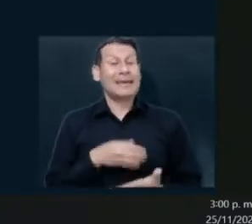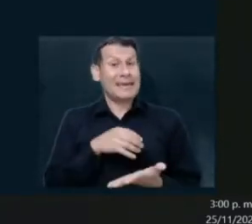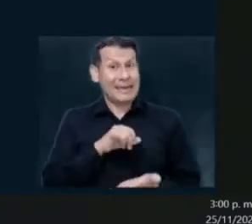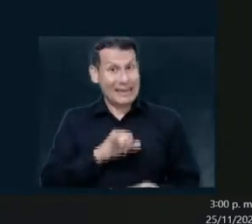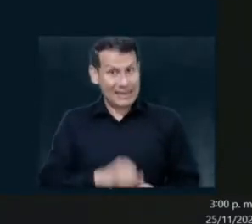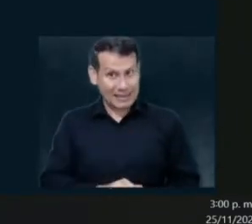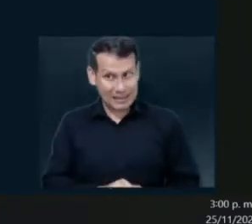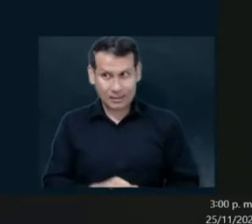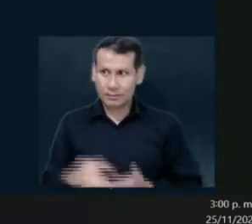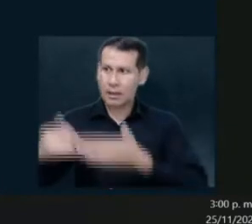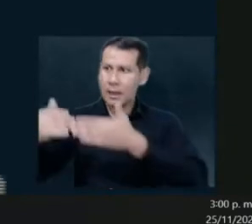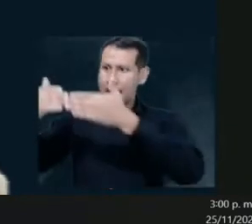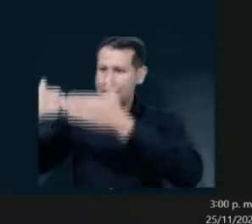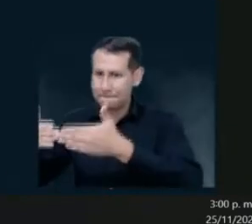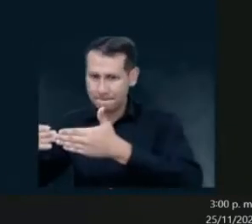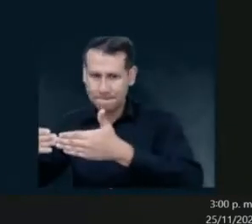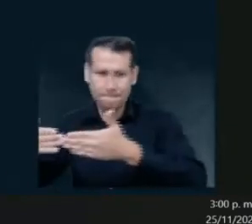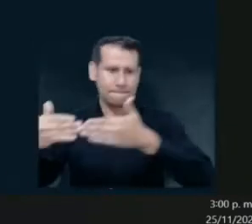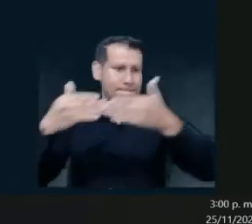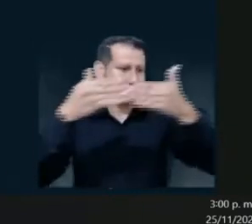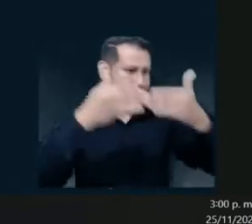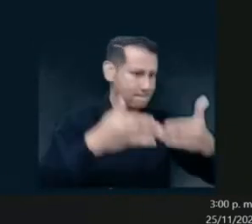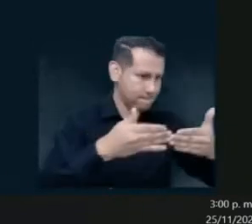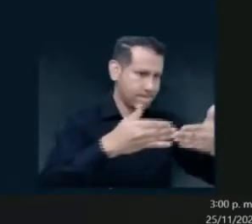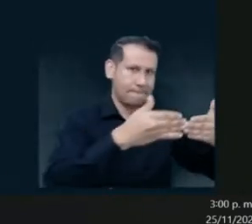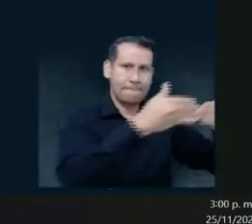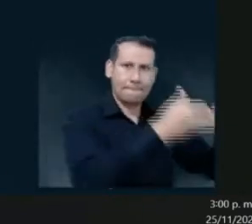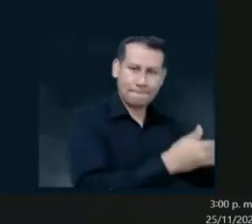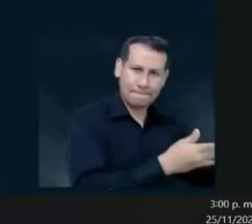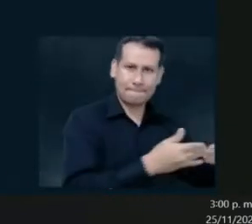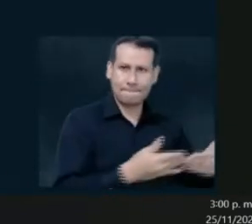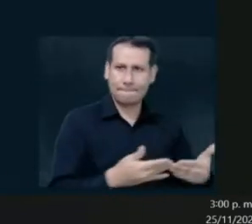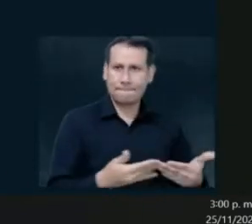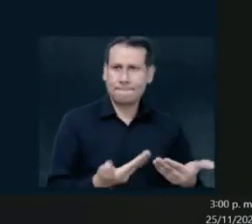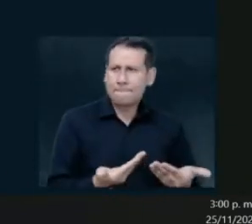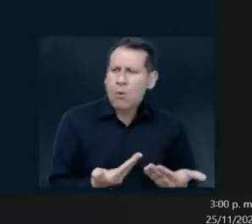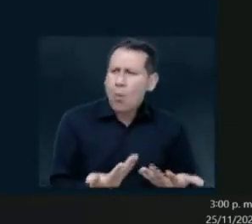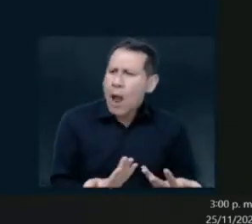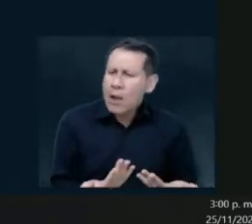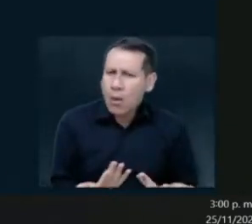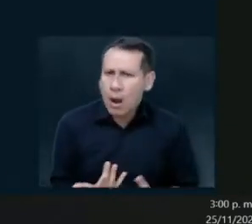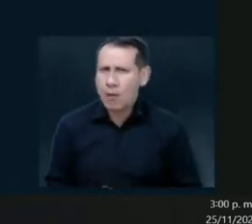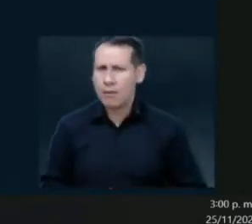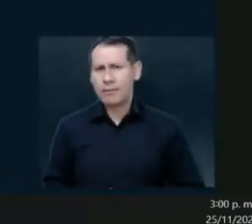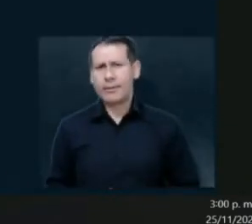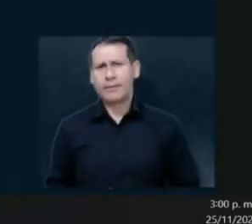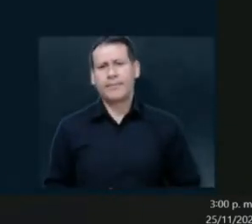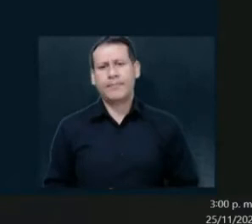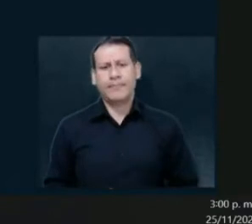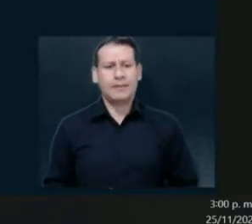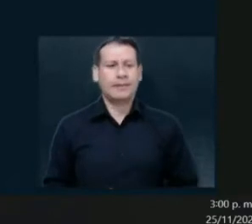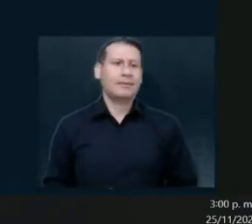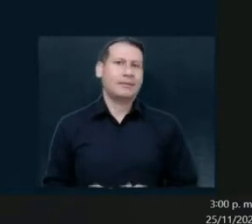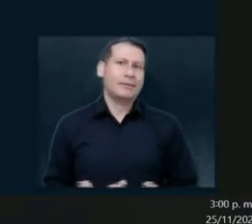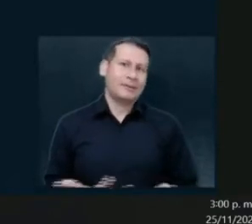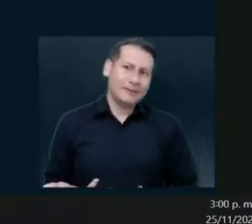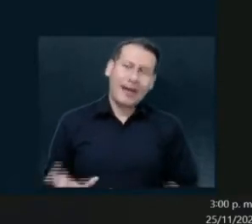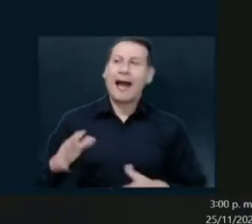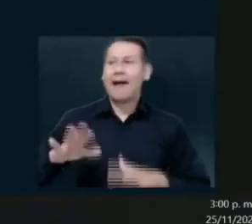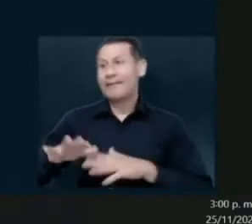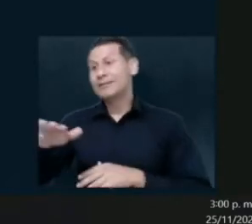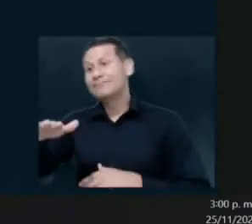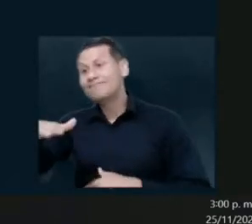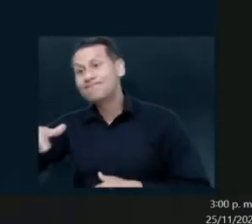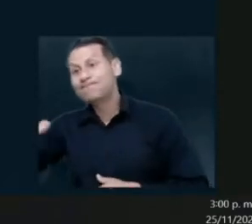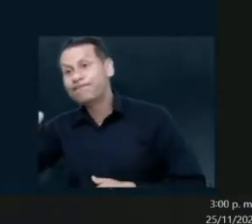So we have to look at what those barriers are. And many a times they have to do with the informality that they have